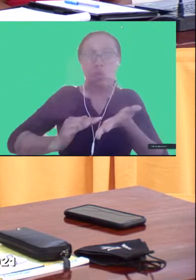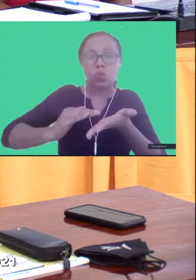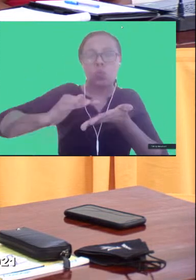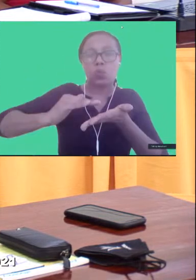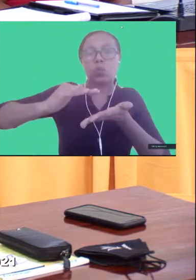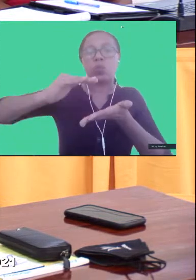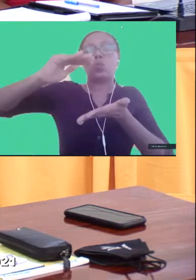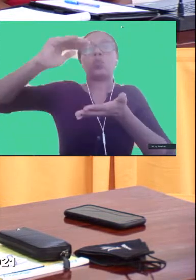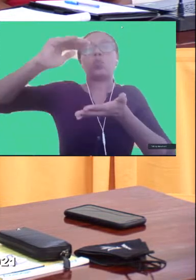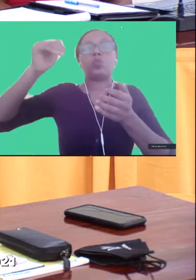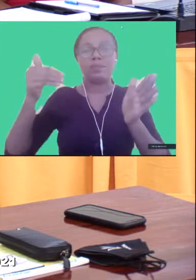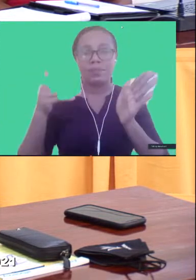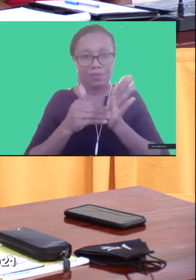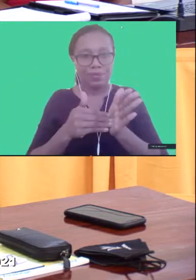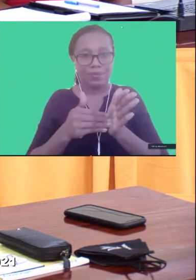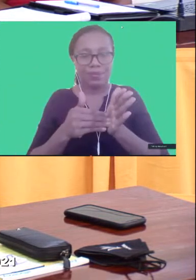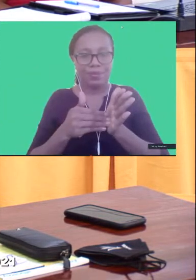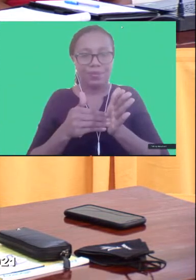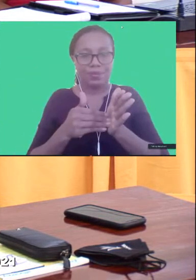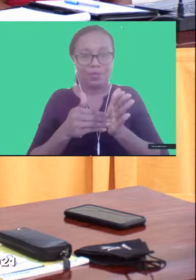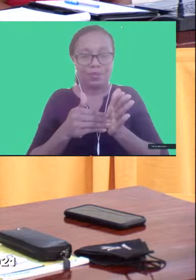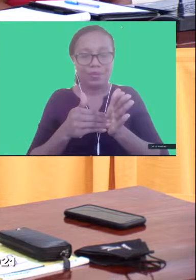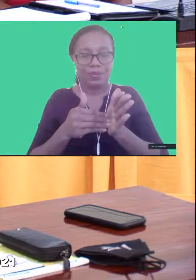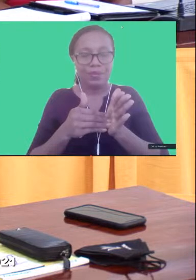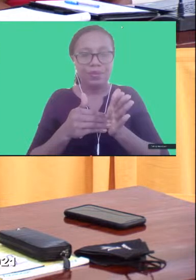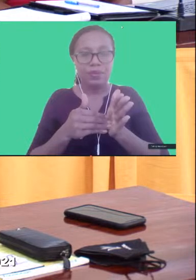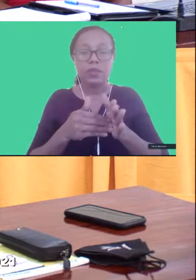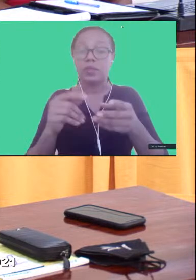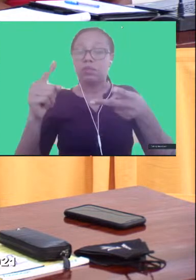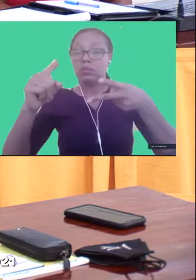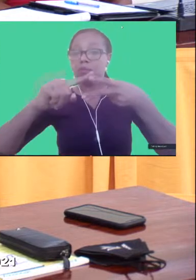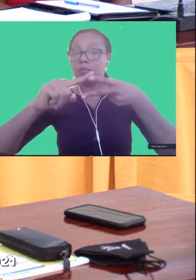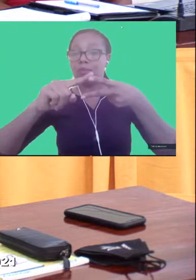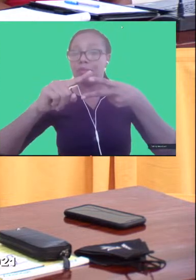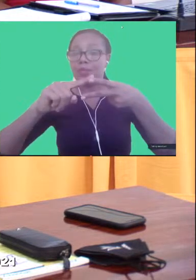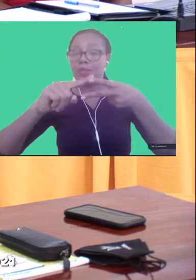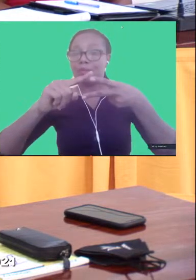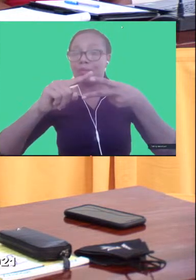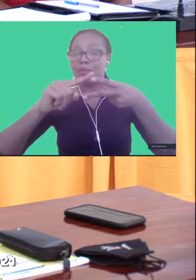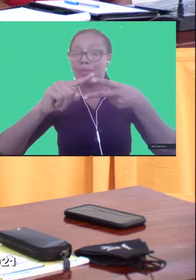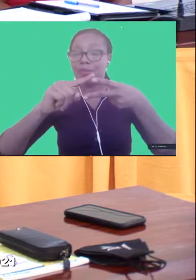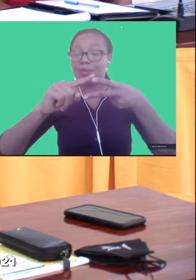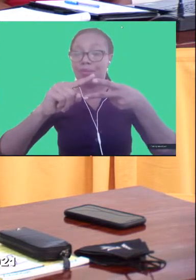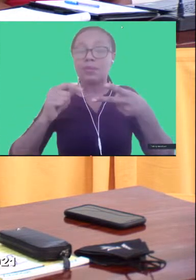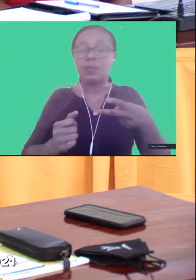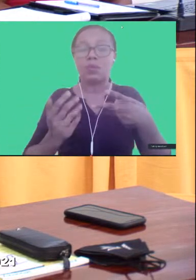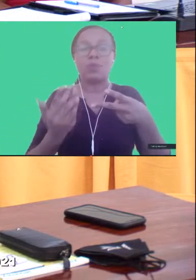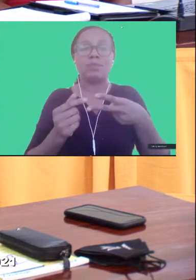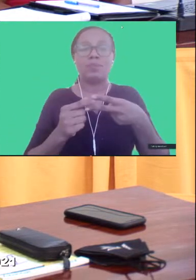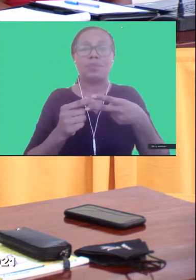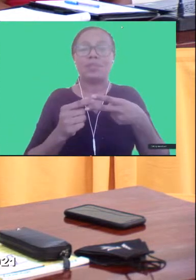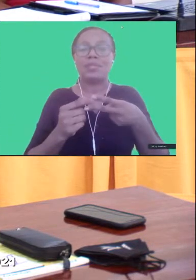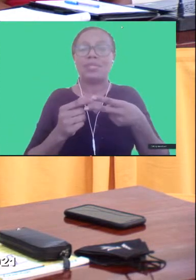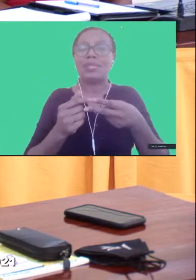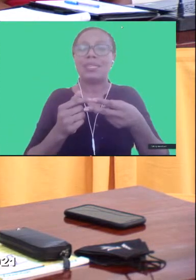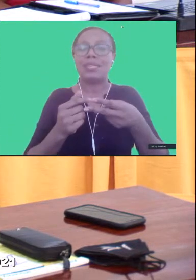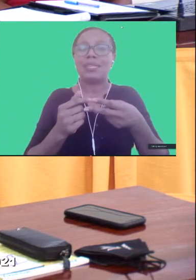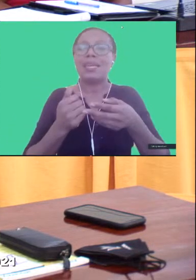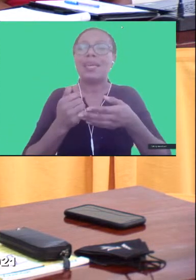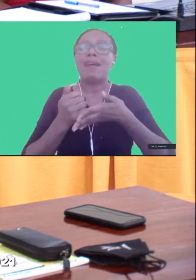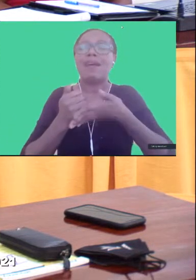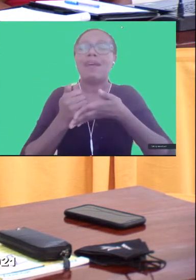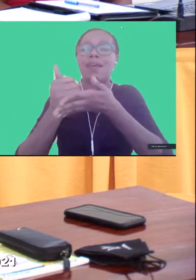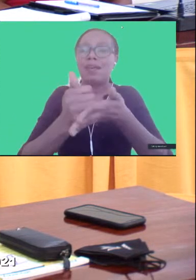thing that it does, and the other advantage is this, it diversifies the way in which we generate electricity. And